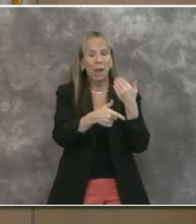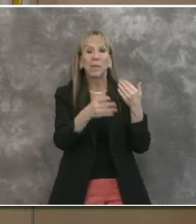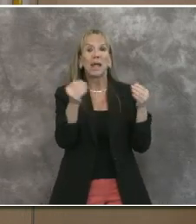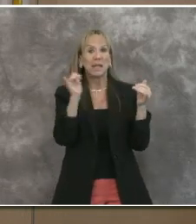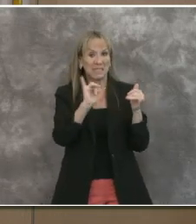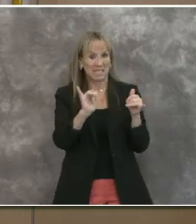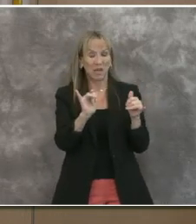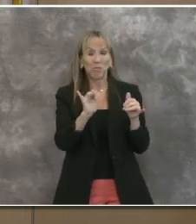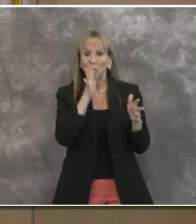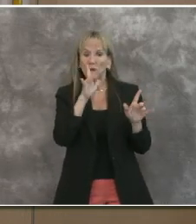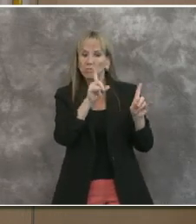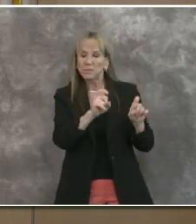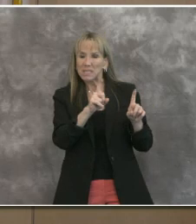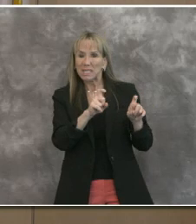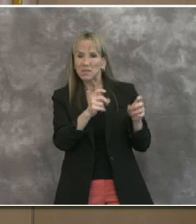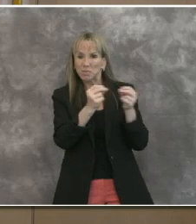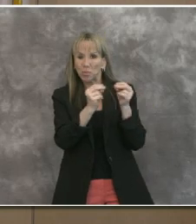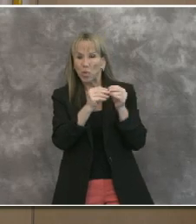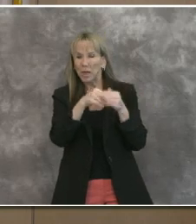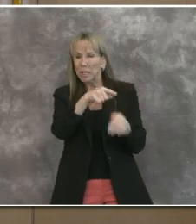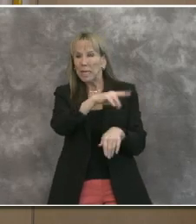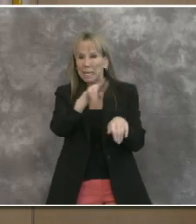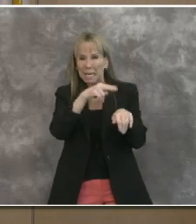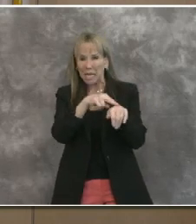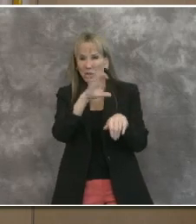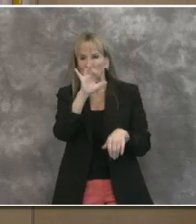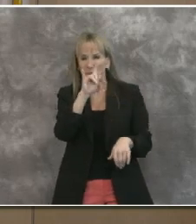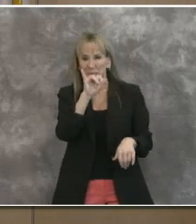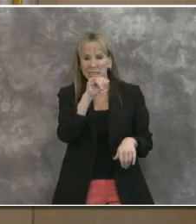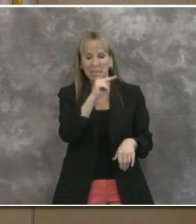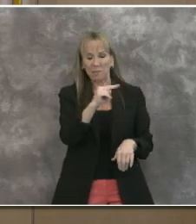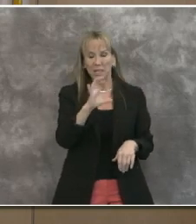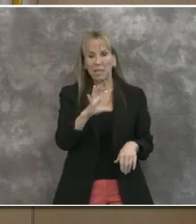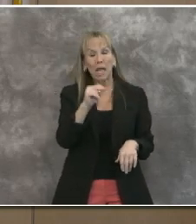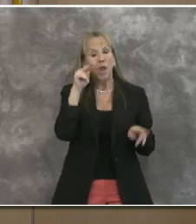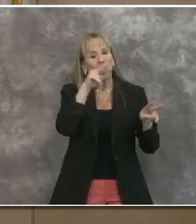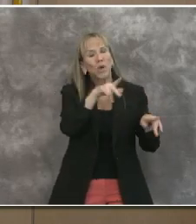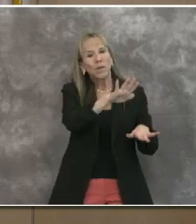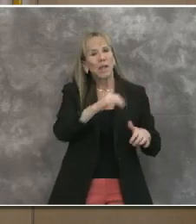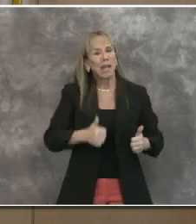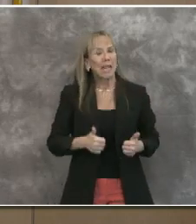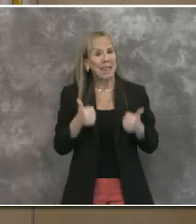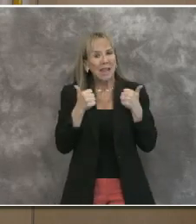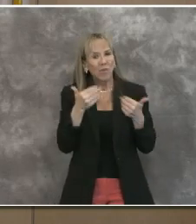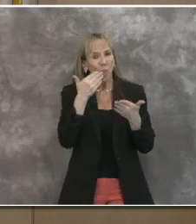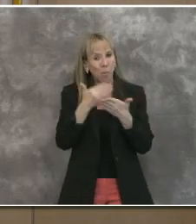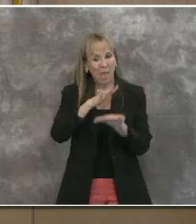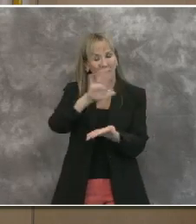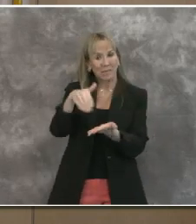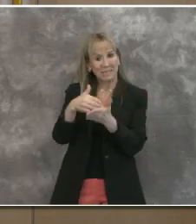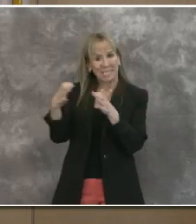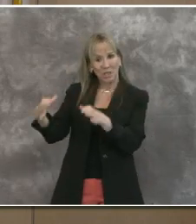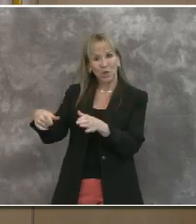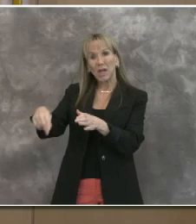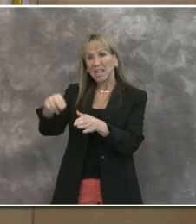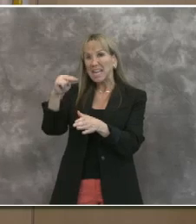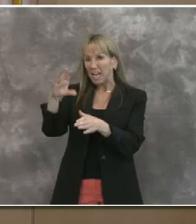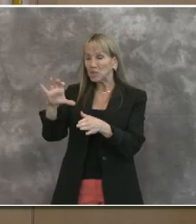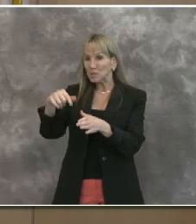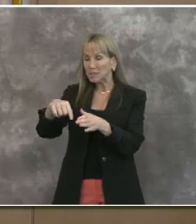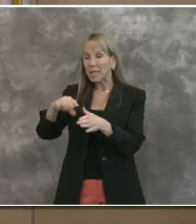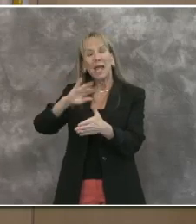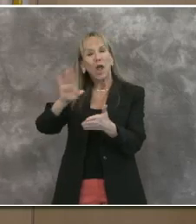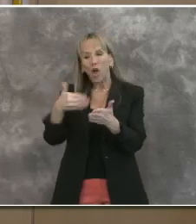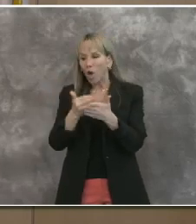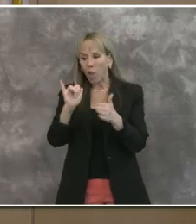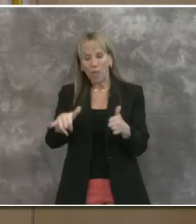expanding testing in National City, looking also at our Live Well Center in National City, expanding testing. And this fits in as part